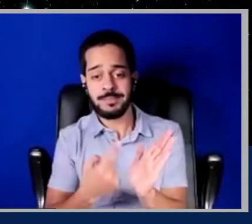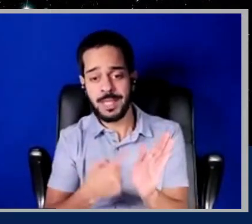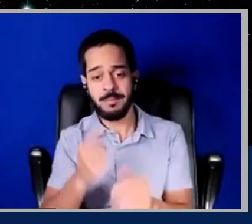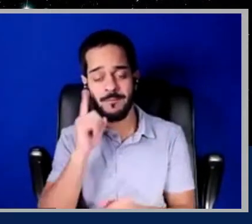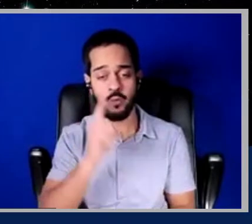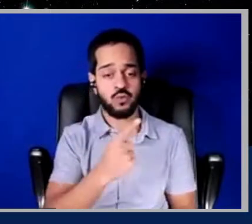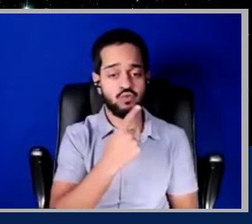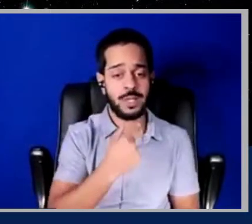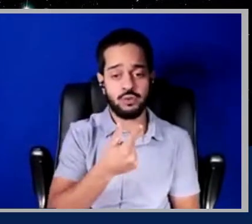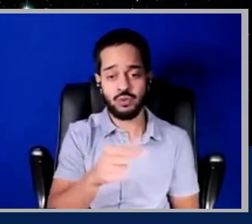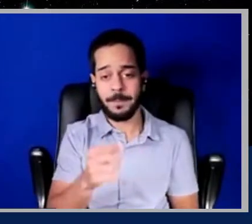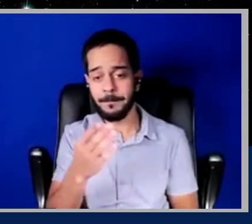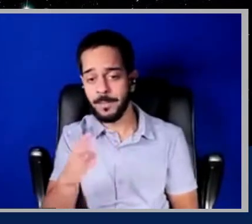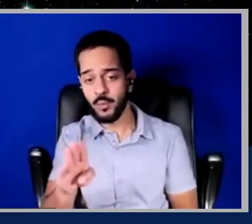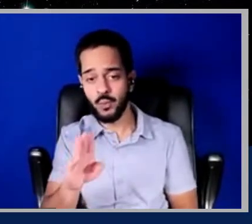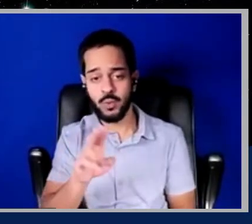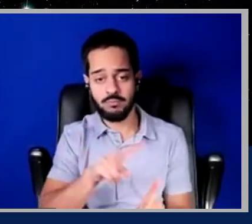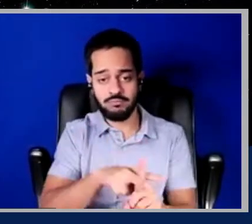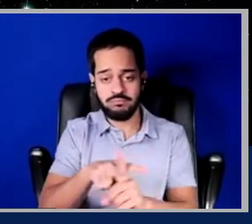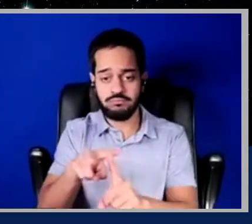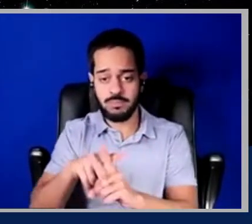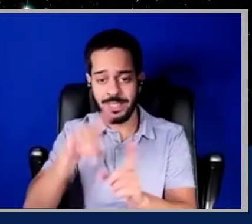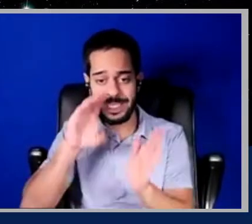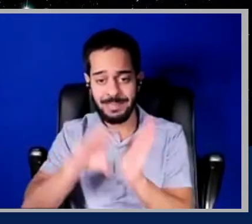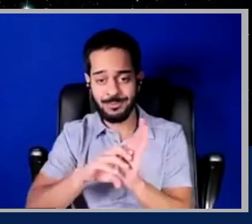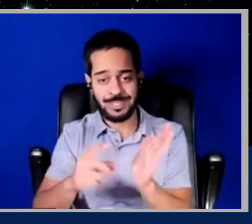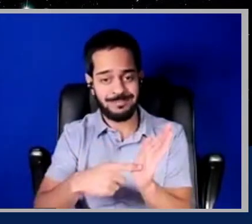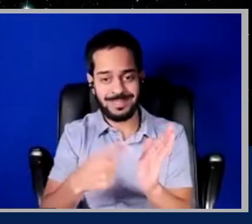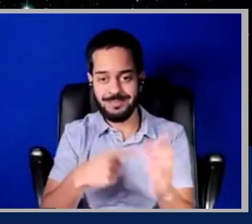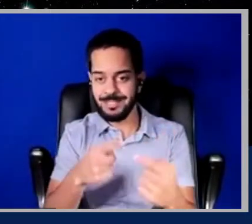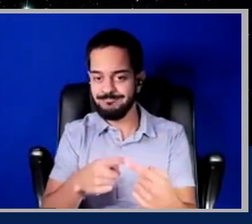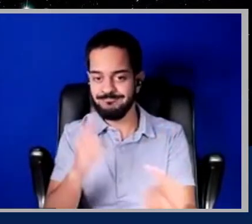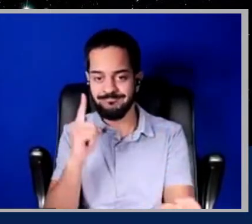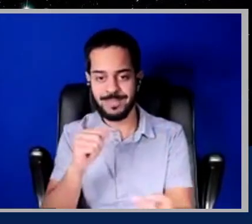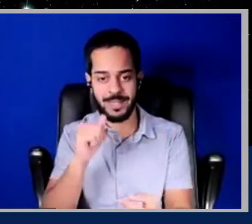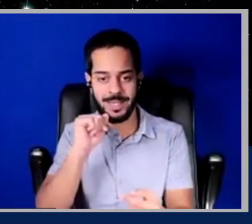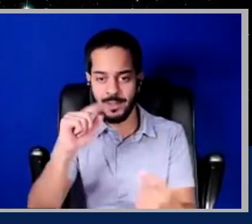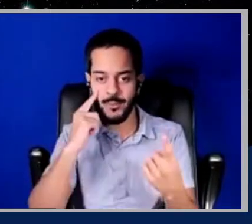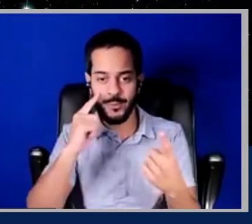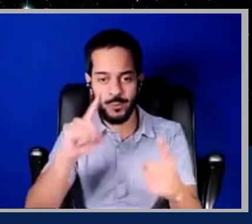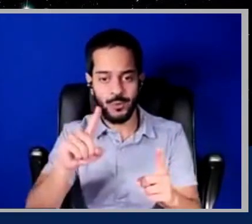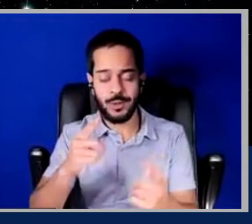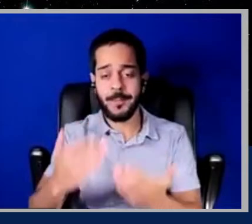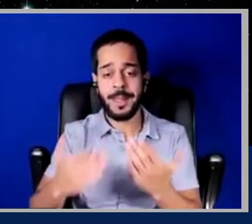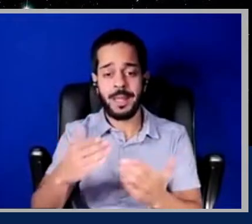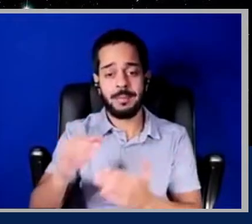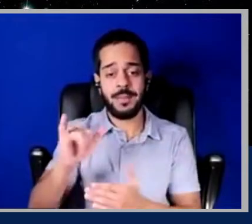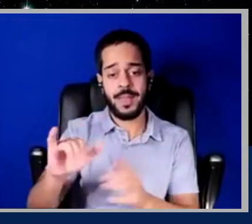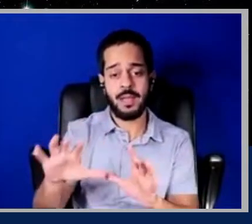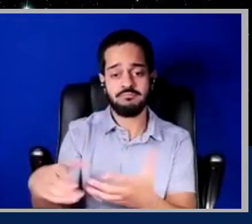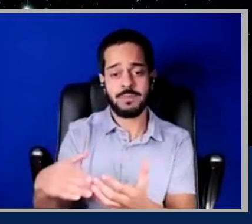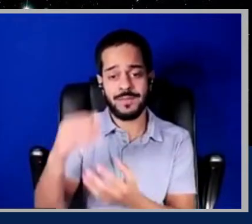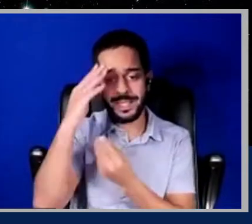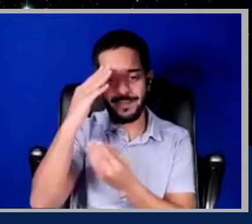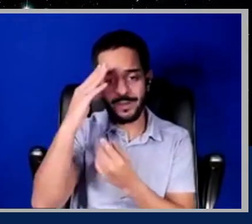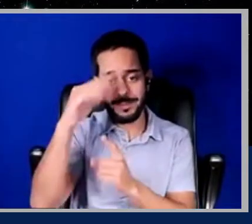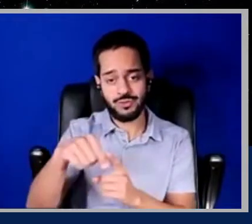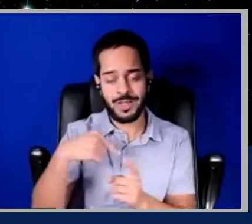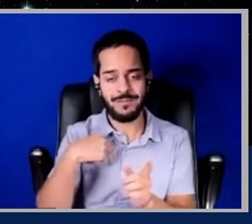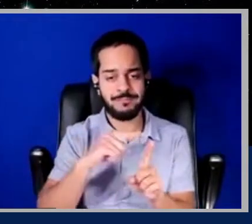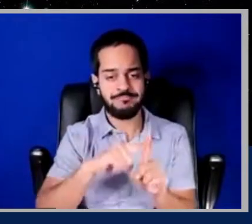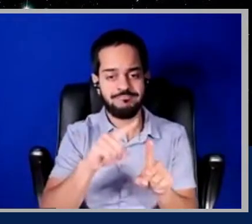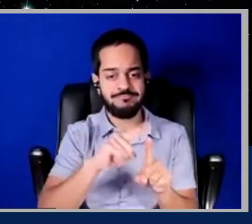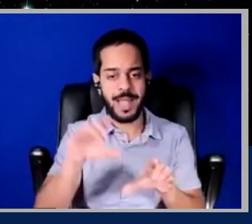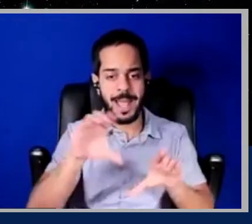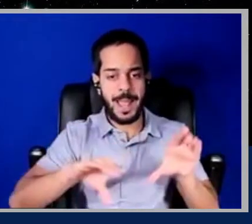blue assignment for an image just does not work. Perhaps the data set is showcasing different chemical emissions from